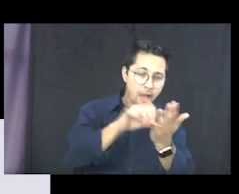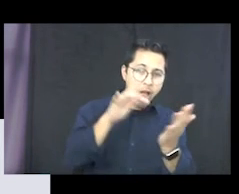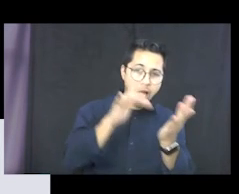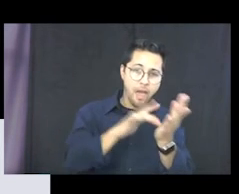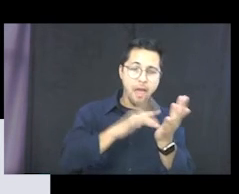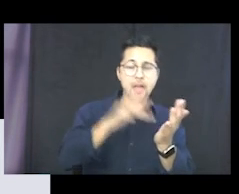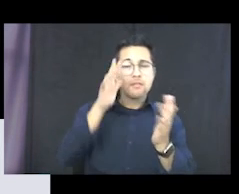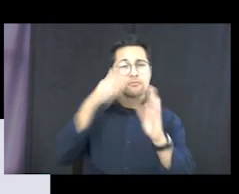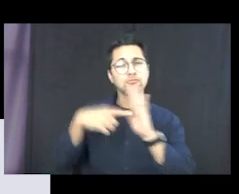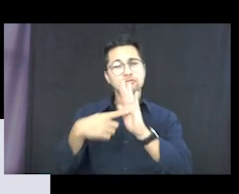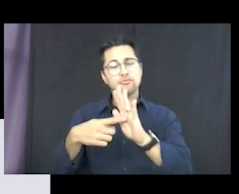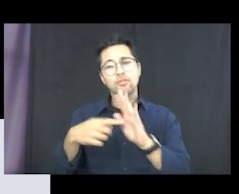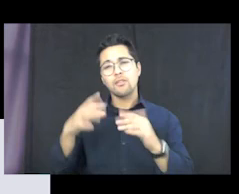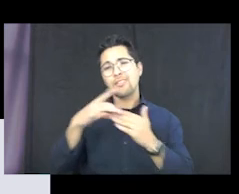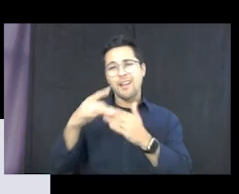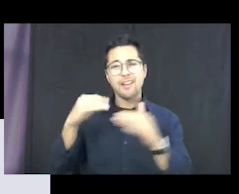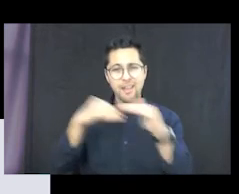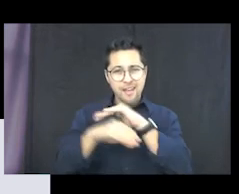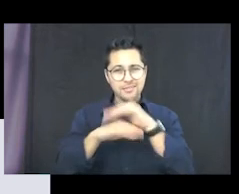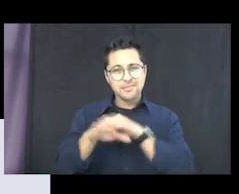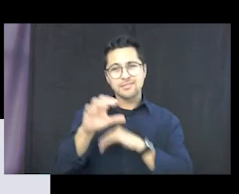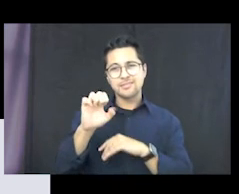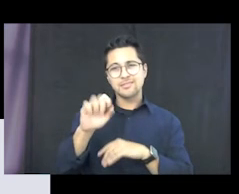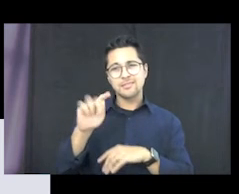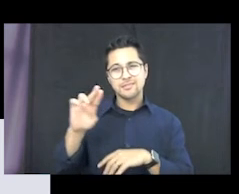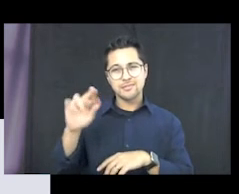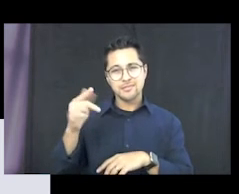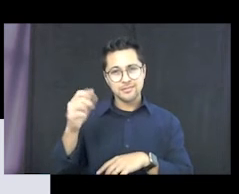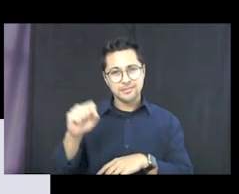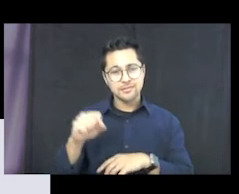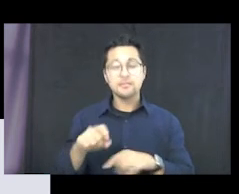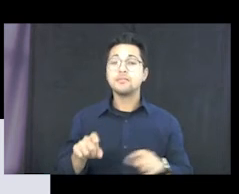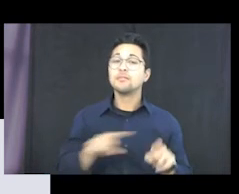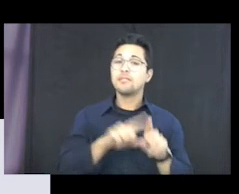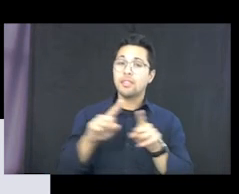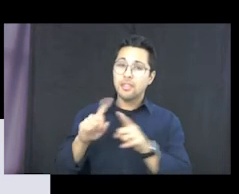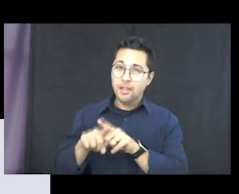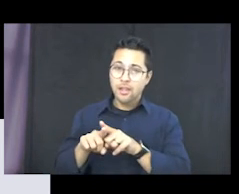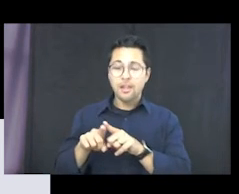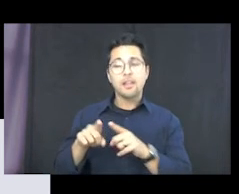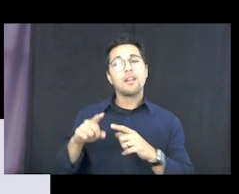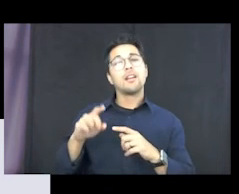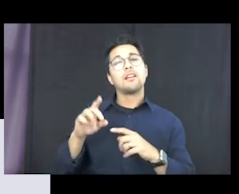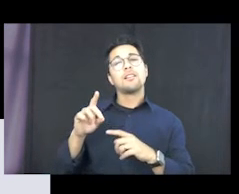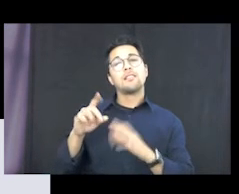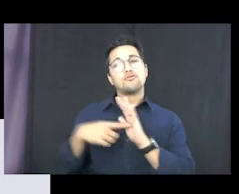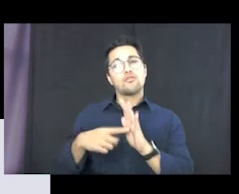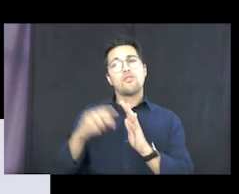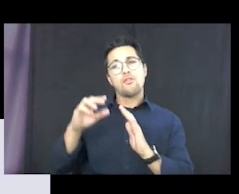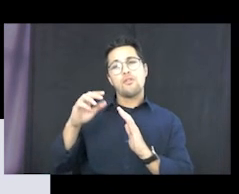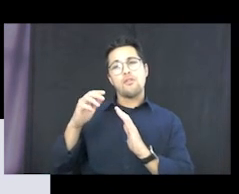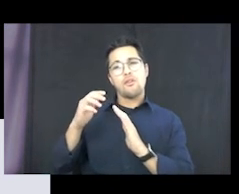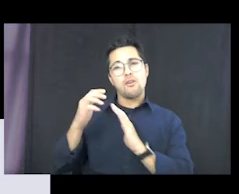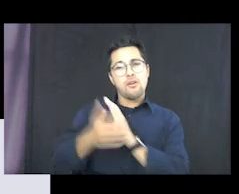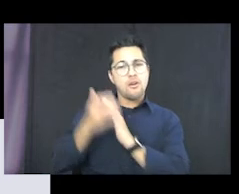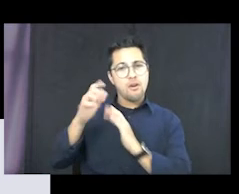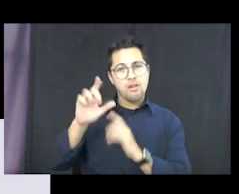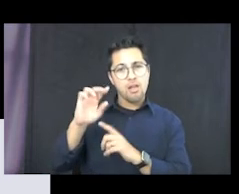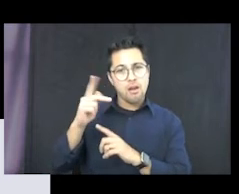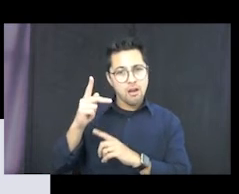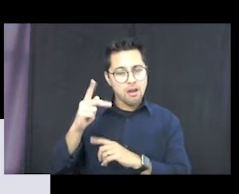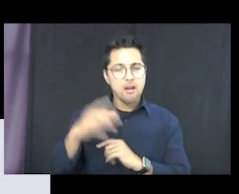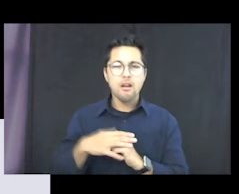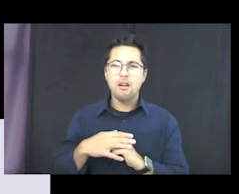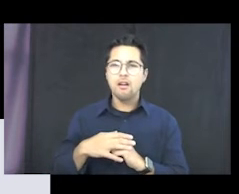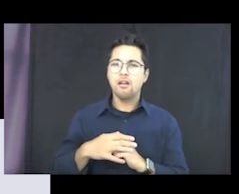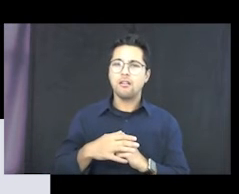the guided access settings that you've enabled. And then display the auto lock. This is how long it takes your iPhone to automatically lock during